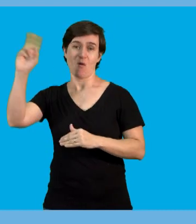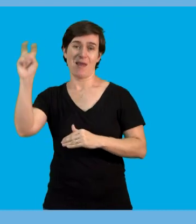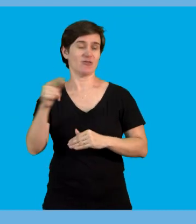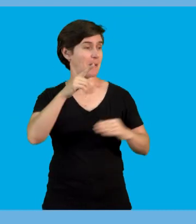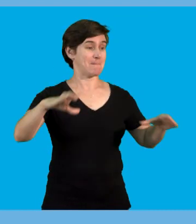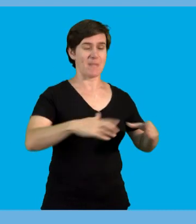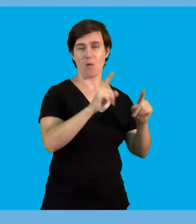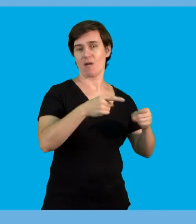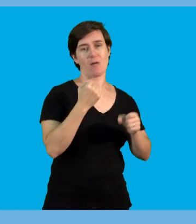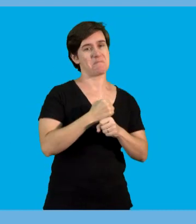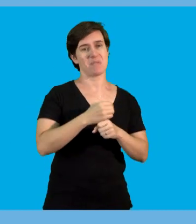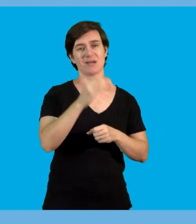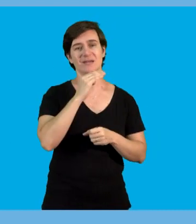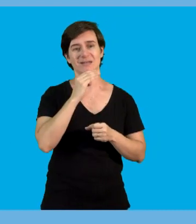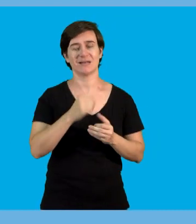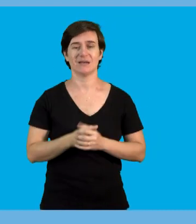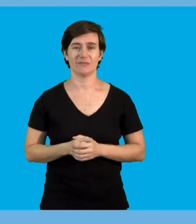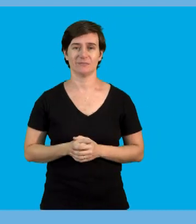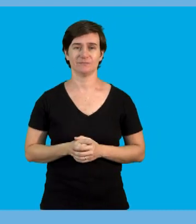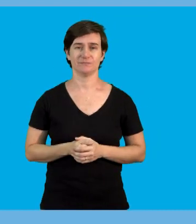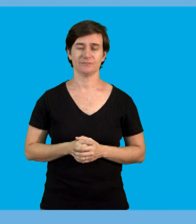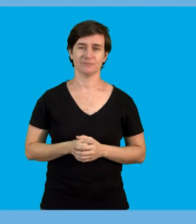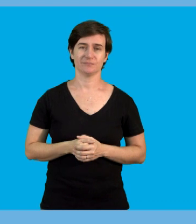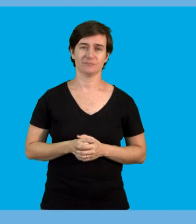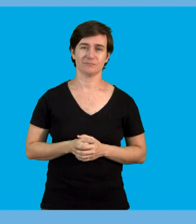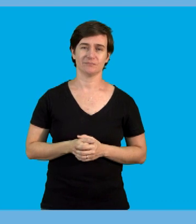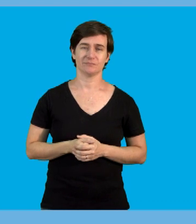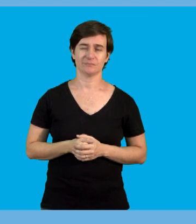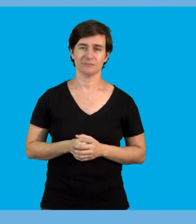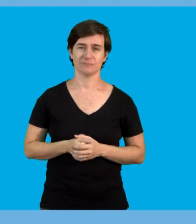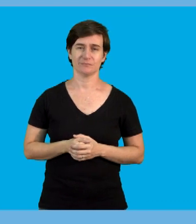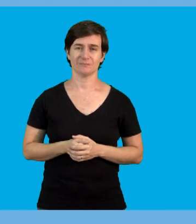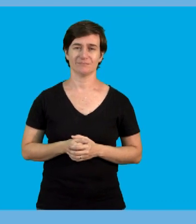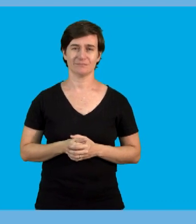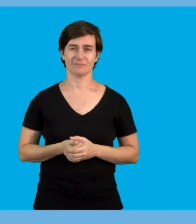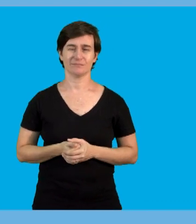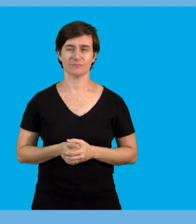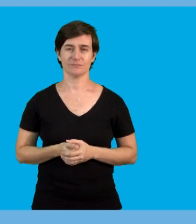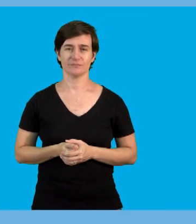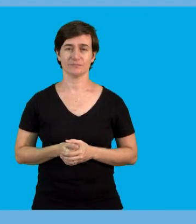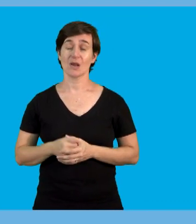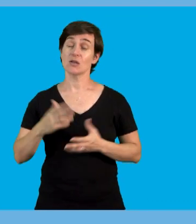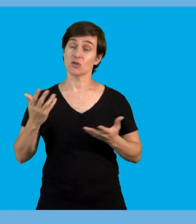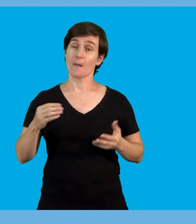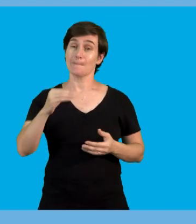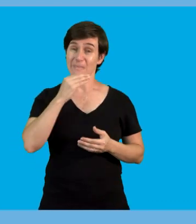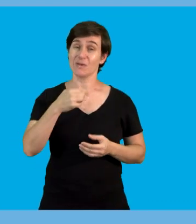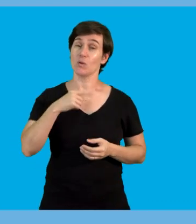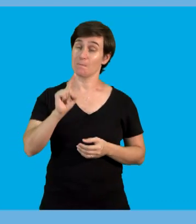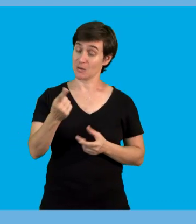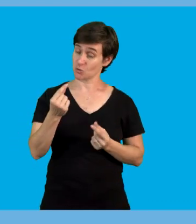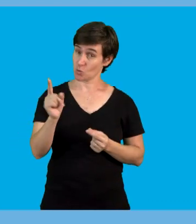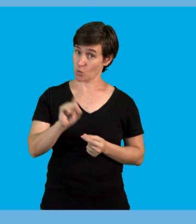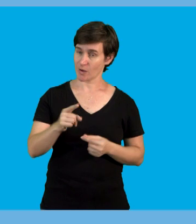then in order to make sure that everyone at least gets some parts of electricity or some portion of electricity, we then need